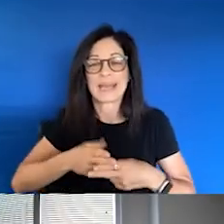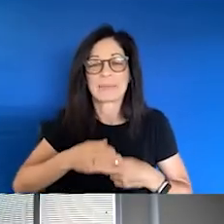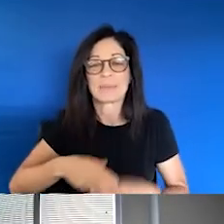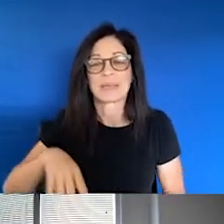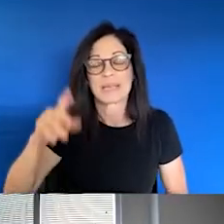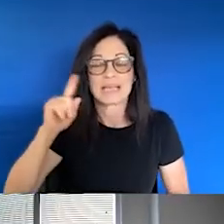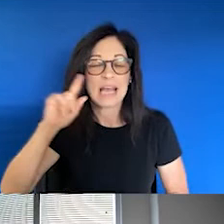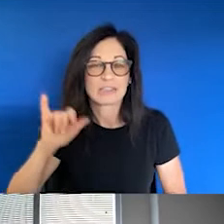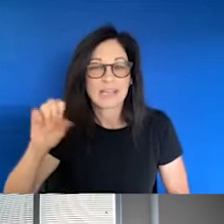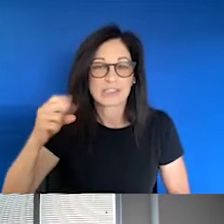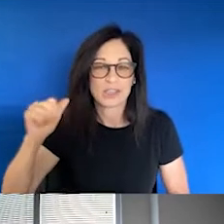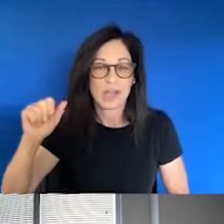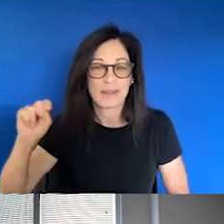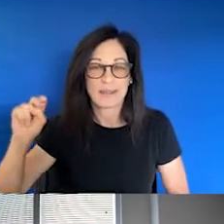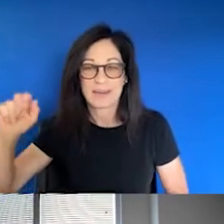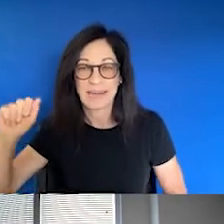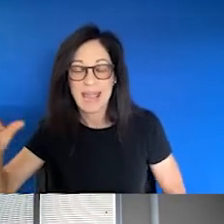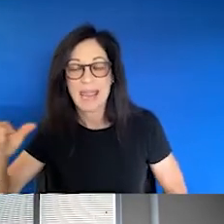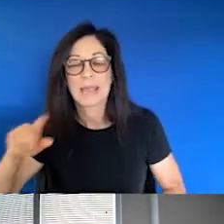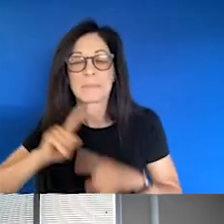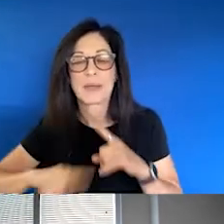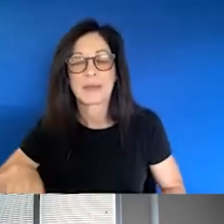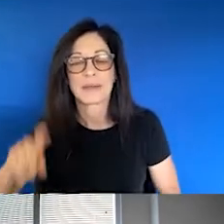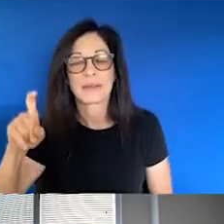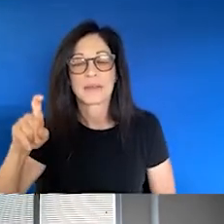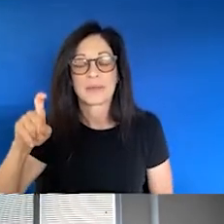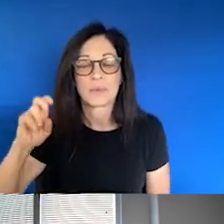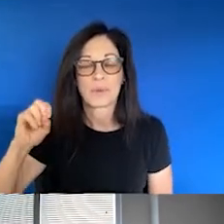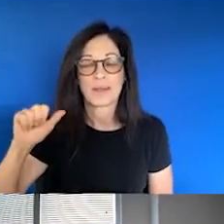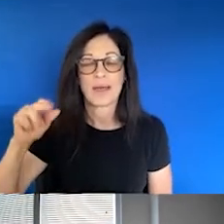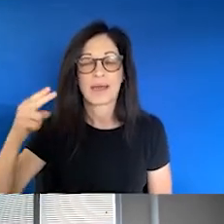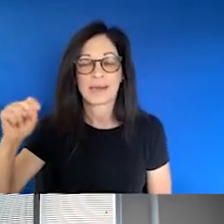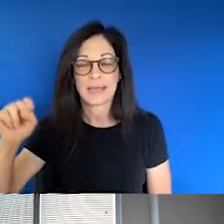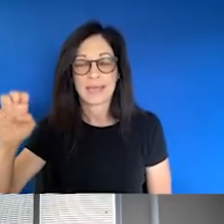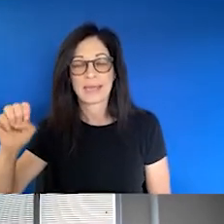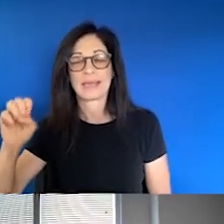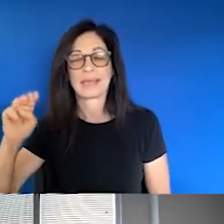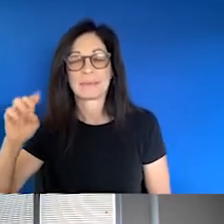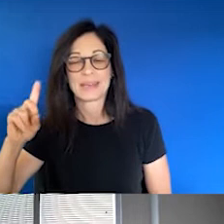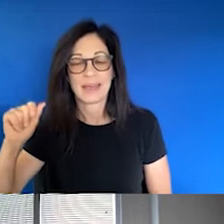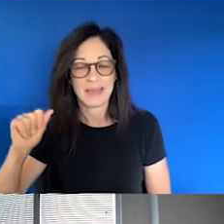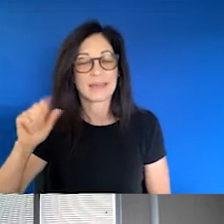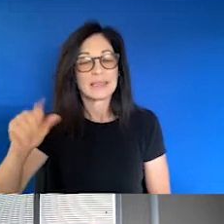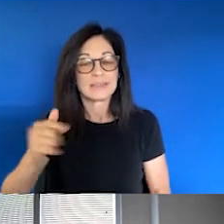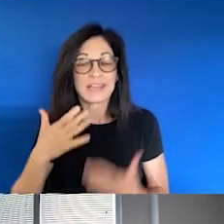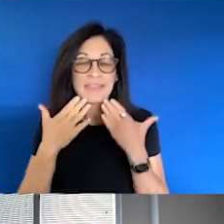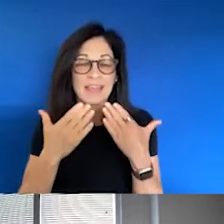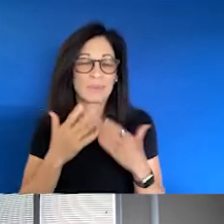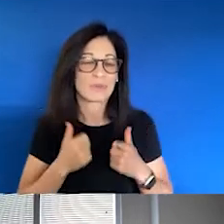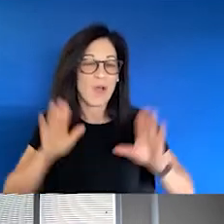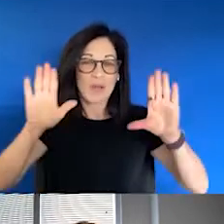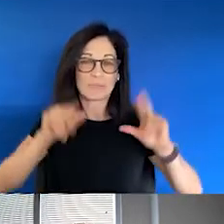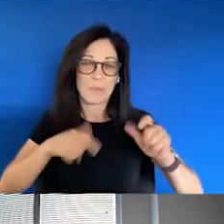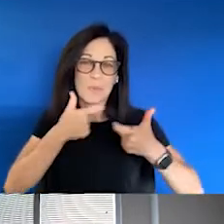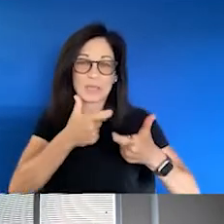National, and I'm a policy intern this summer, and it's just been really exciting to join in on these weekly meetings. Awesome. All